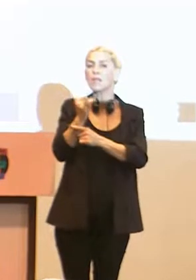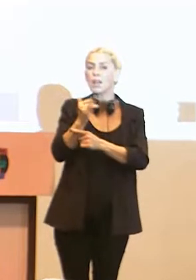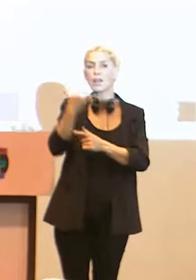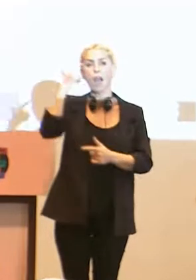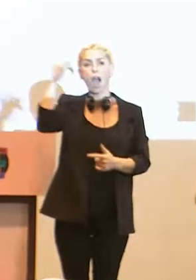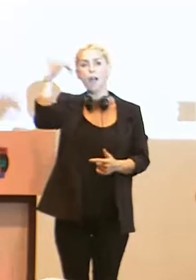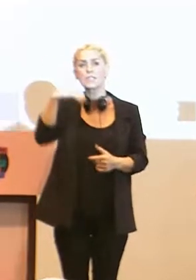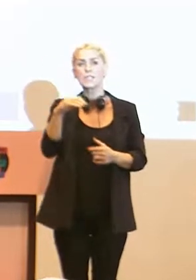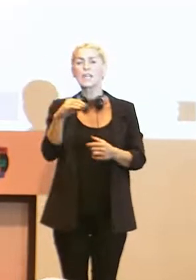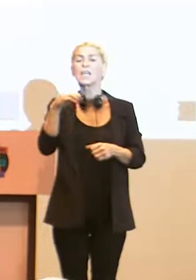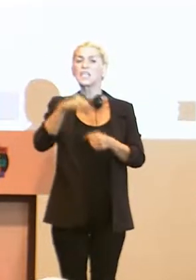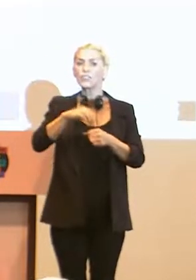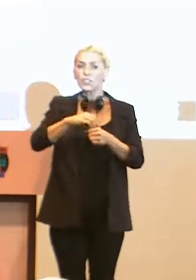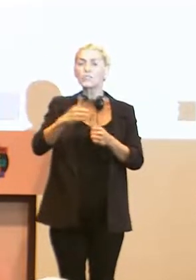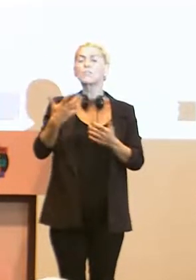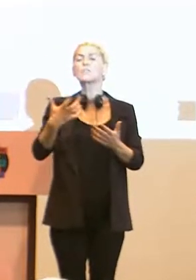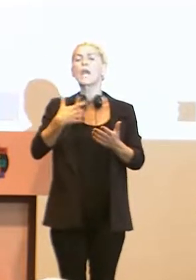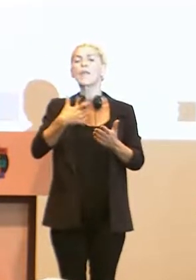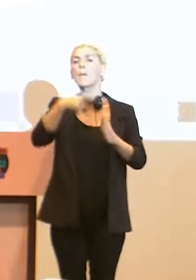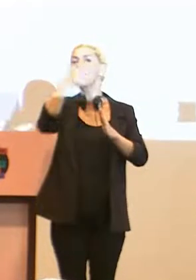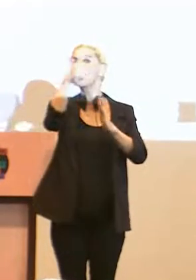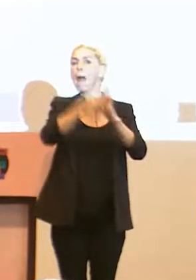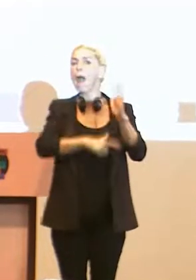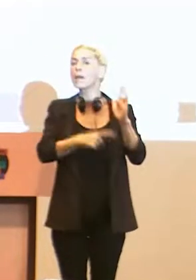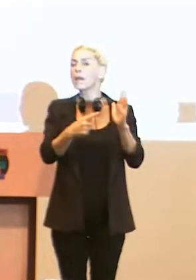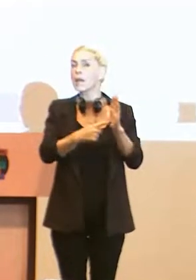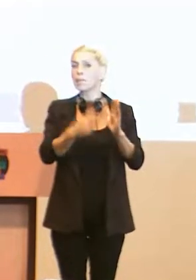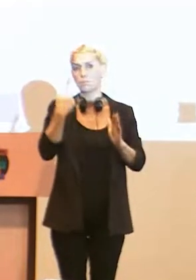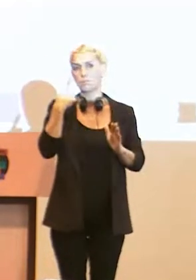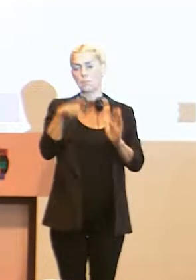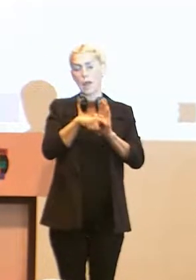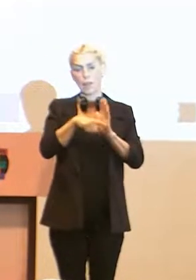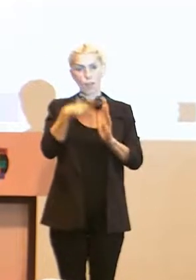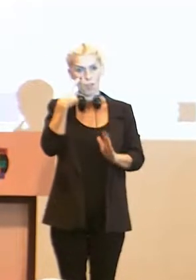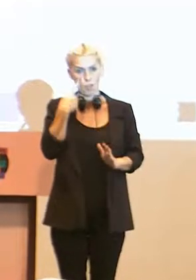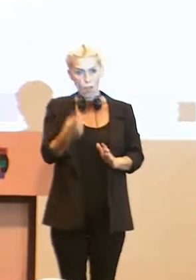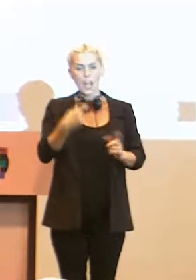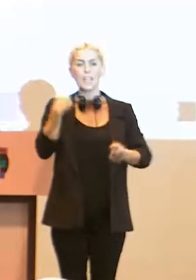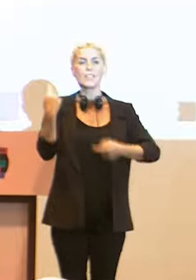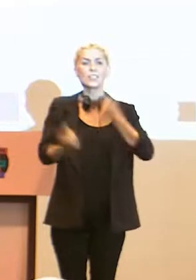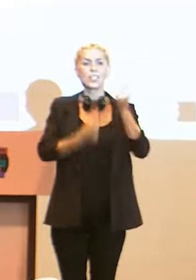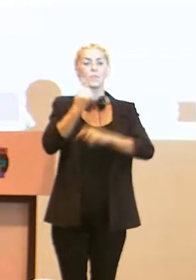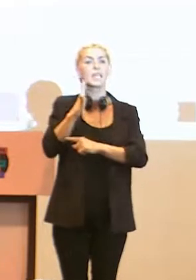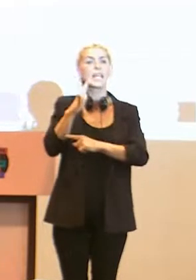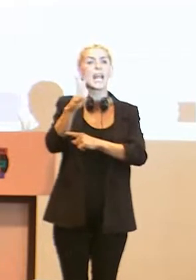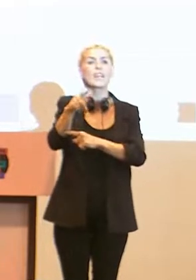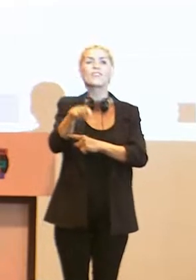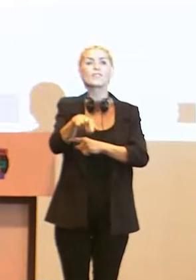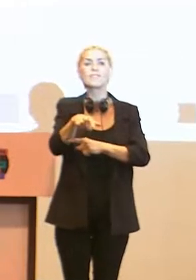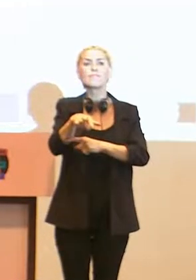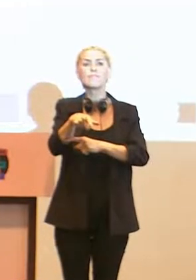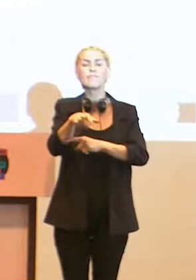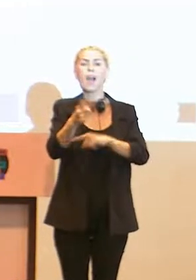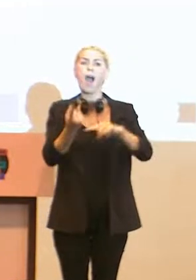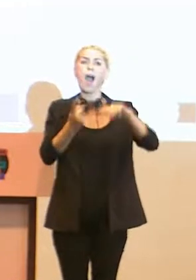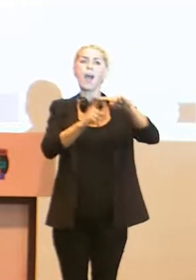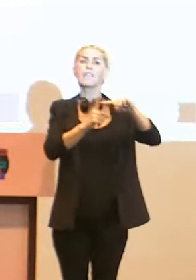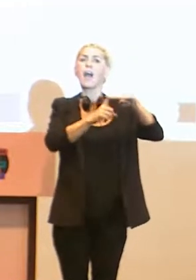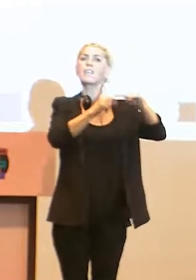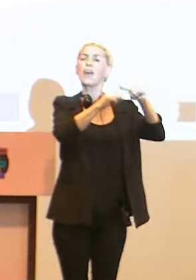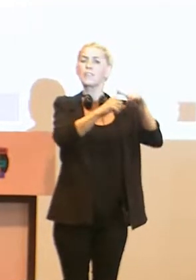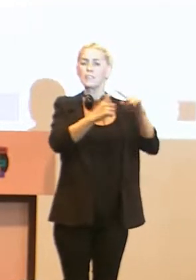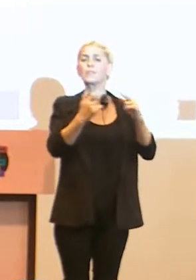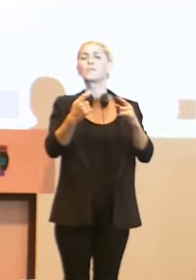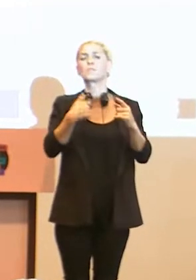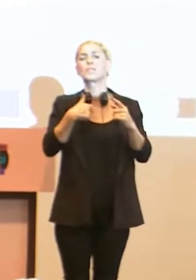opportunities brought by memory work importance of archives and the relation with arts